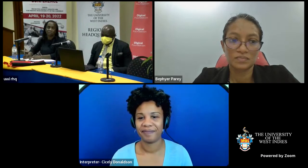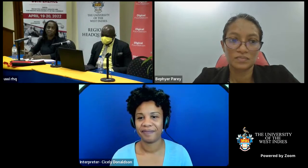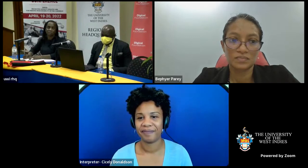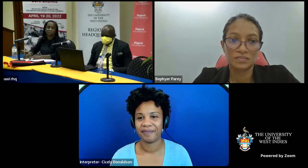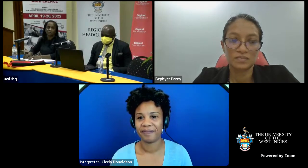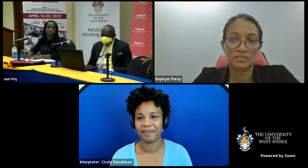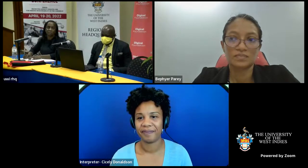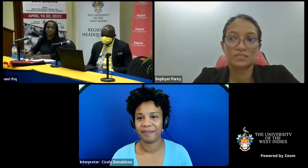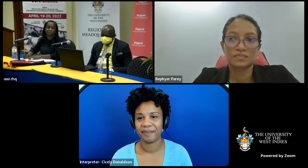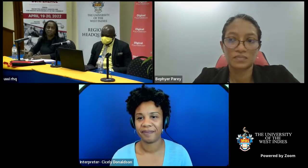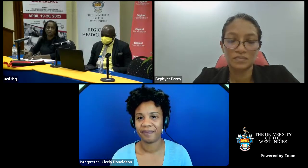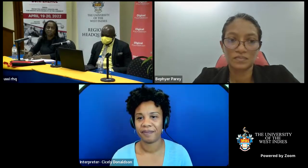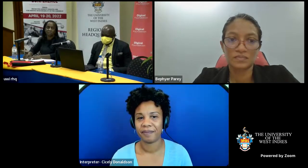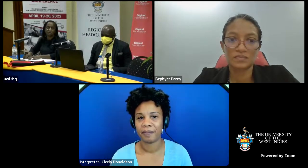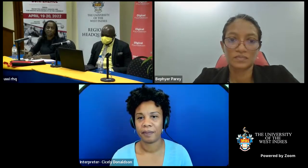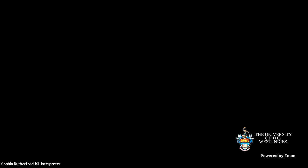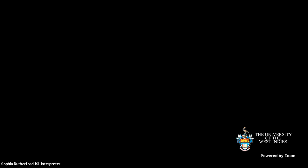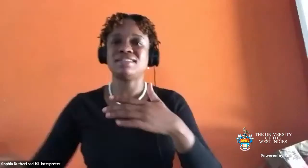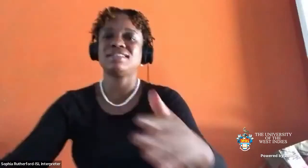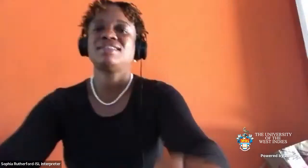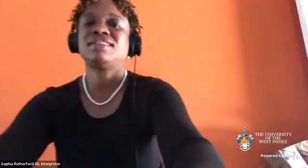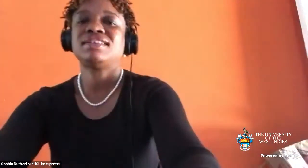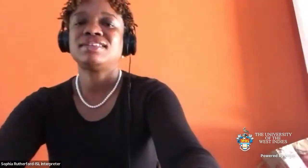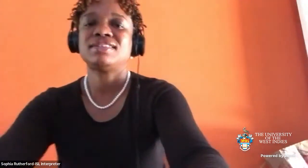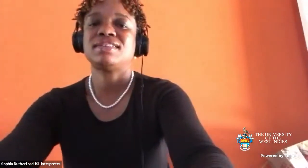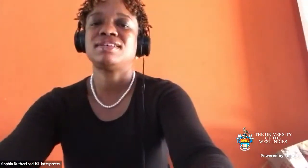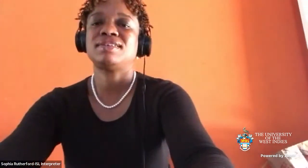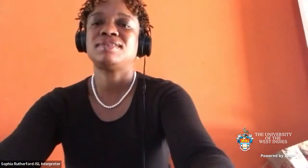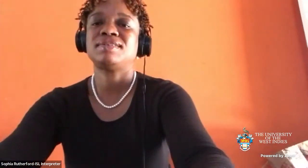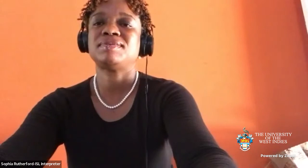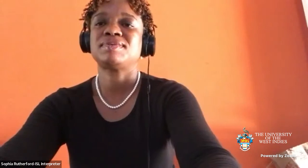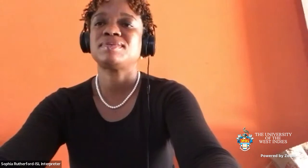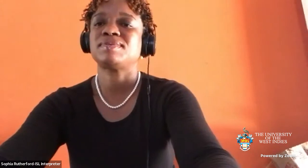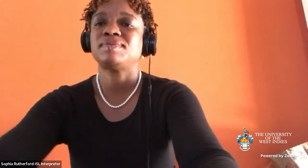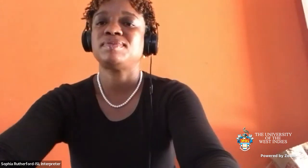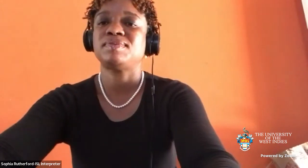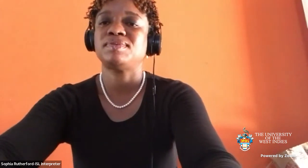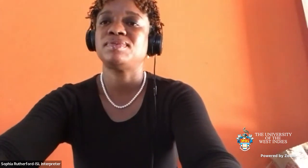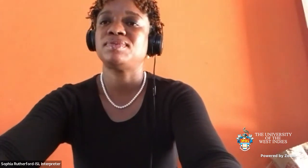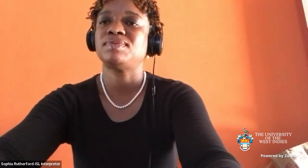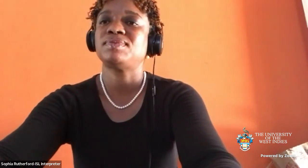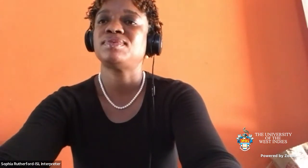please. She can't do it herself. Oh, okay.